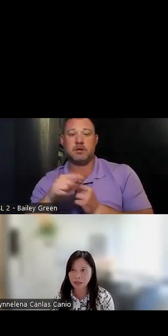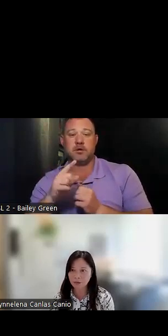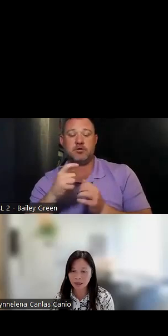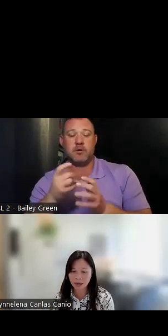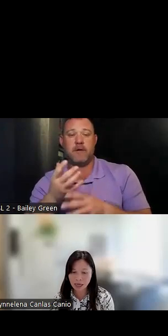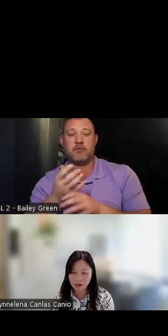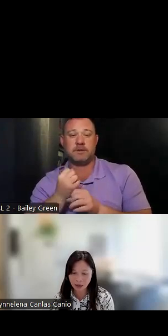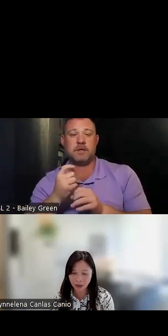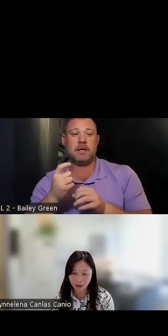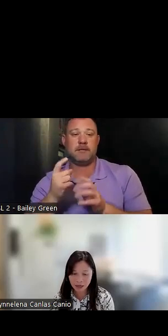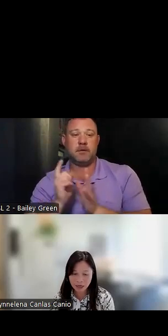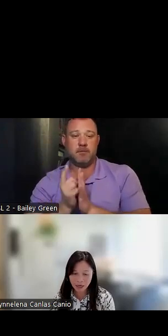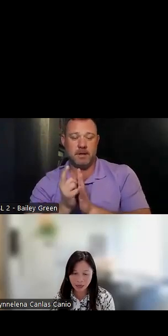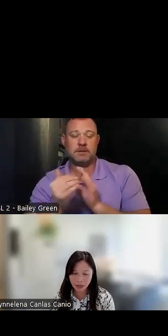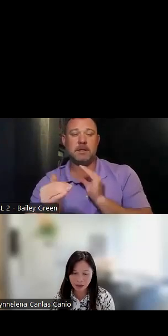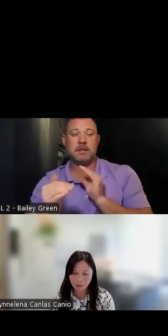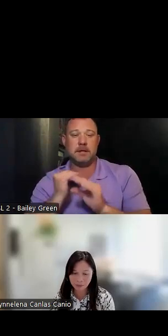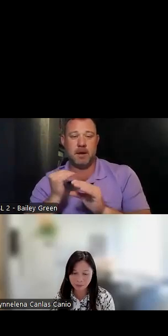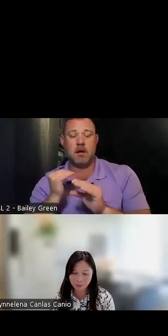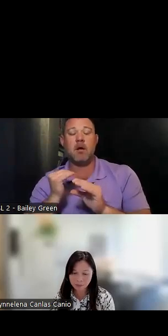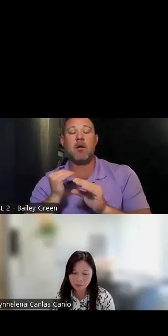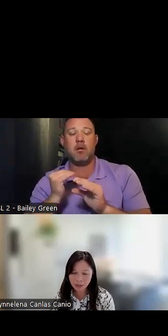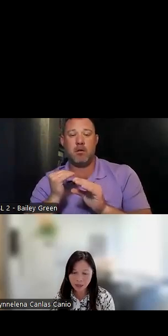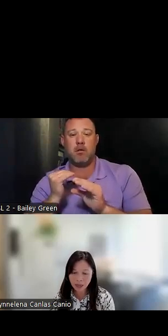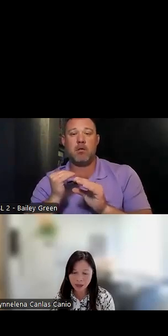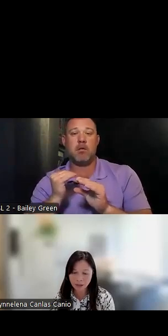the minutes via email. So